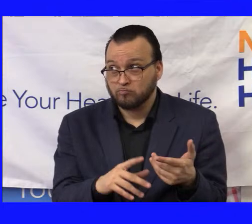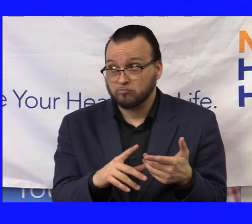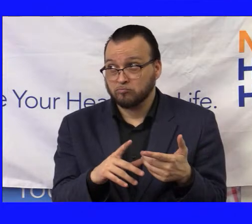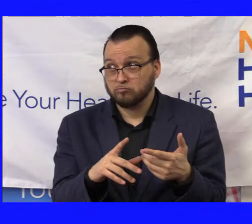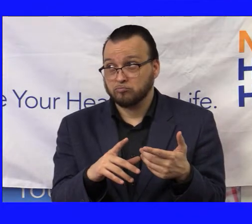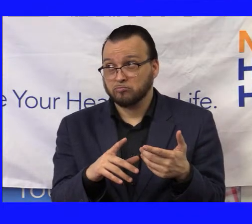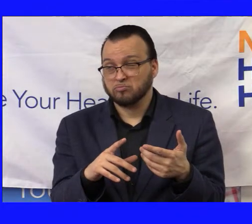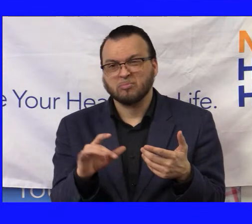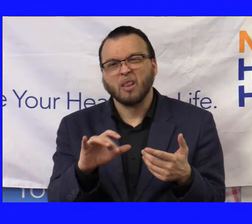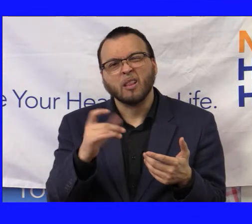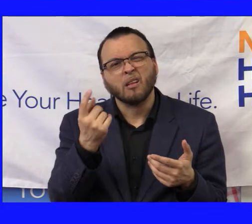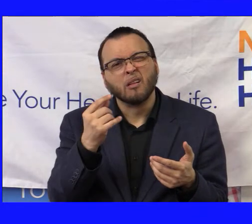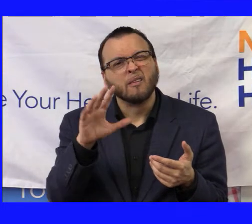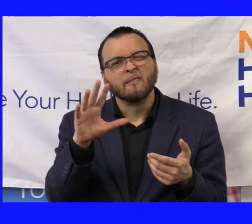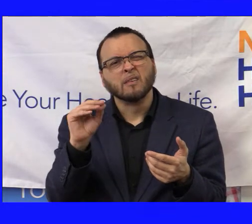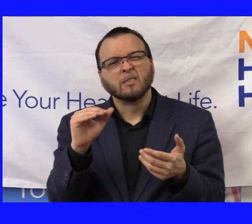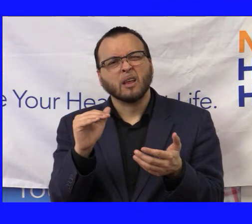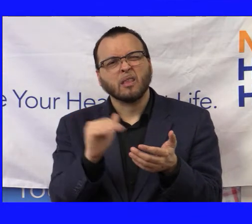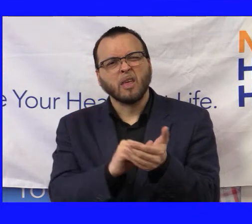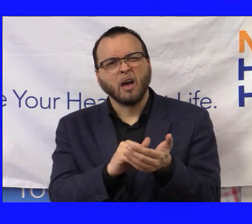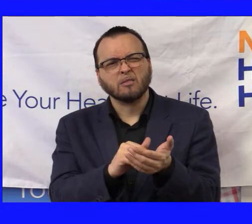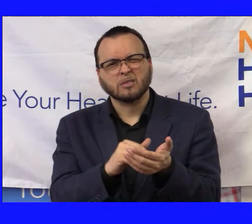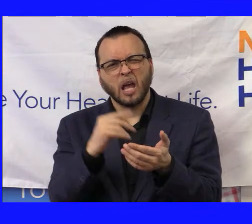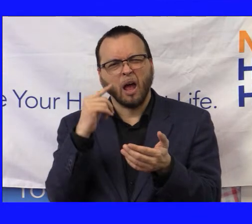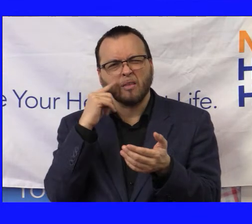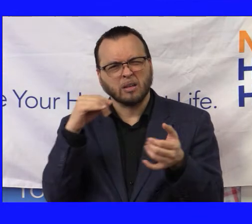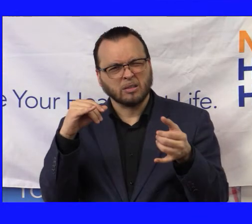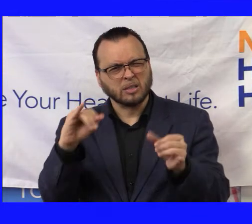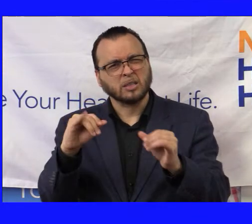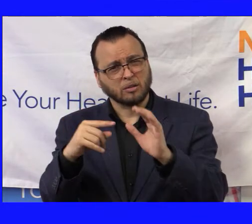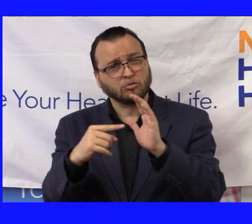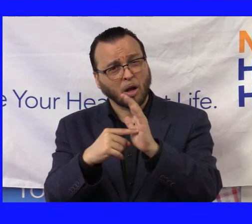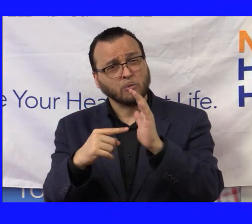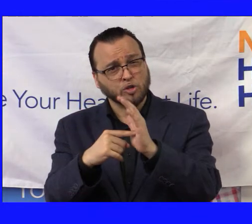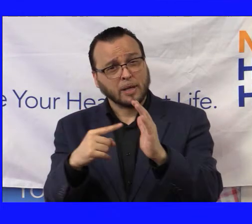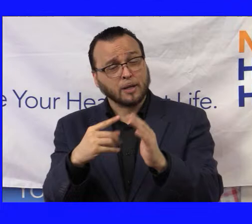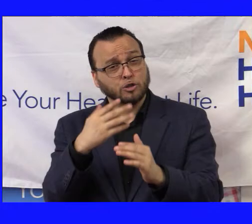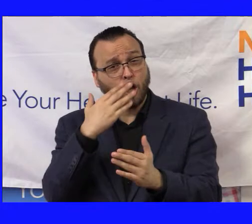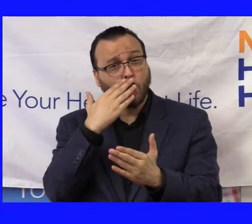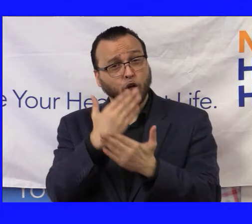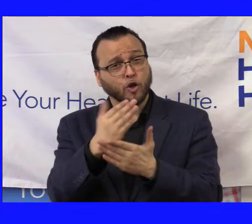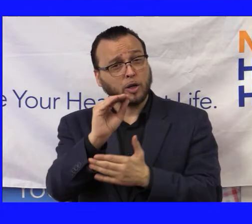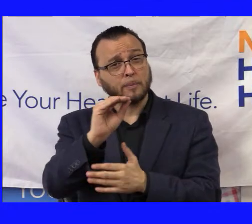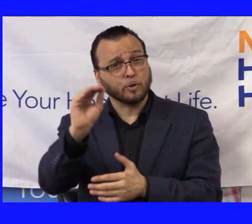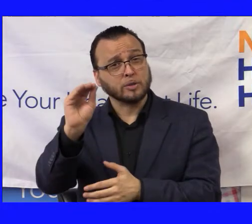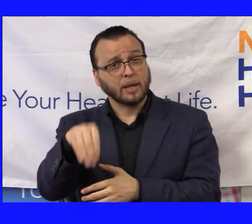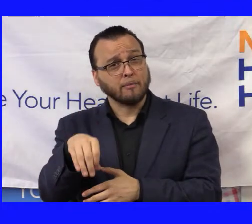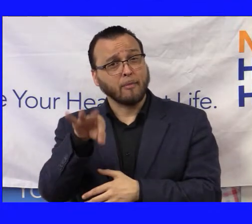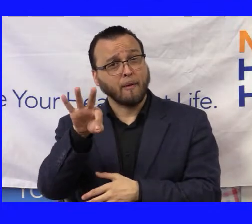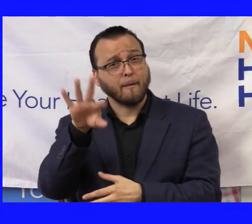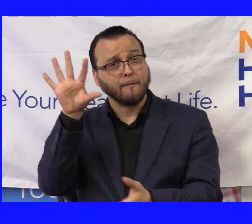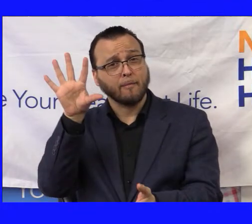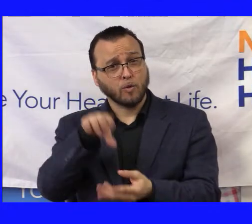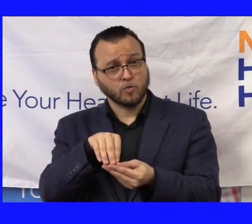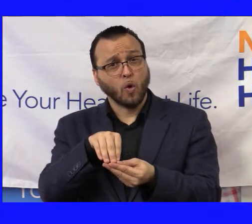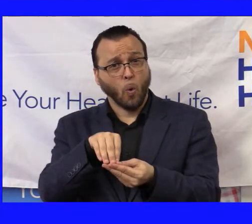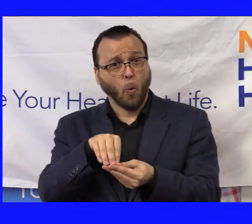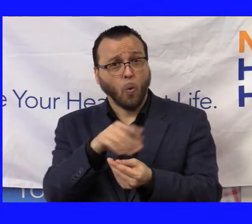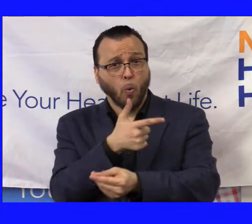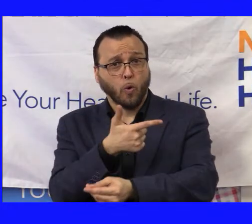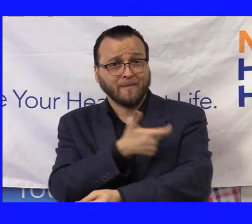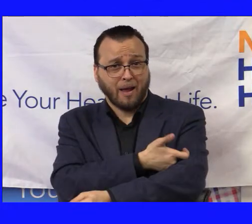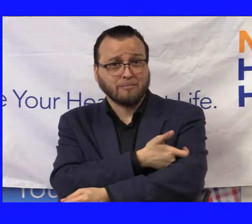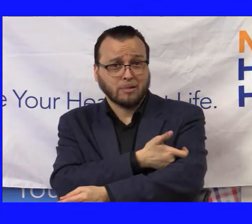the 50,000 I still think represents a good percentage of the total